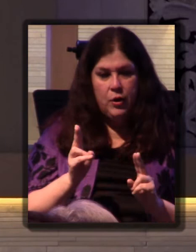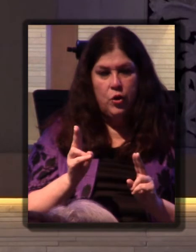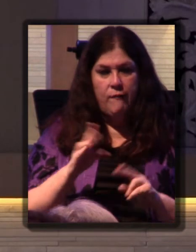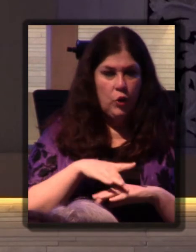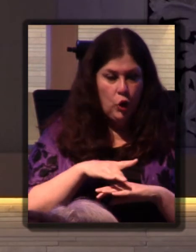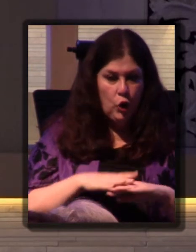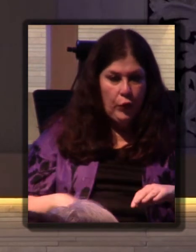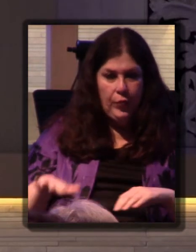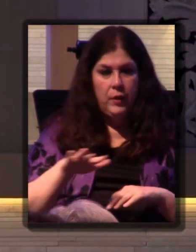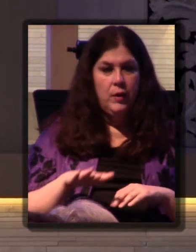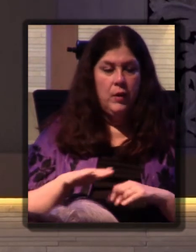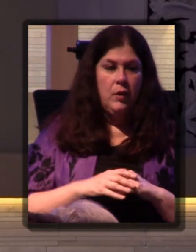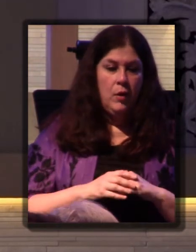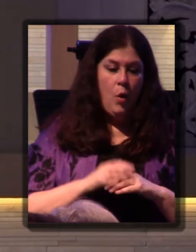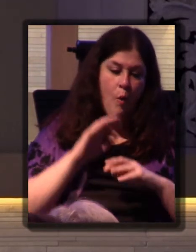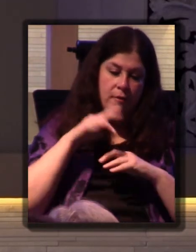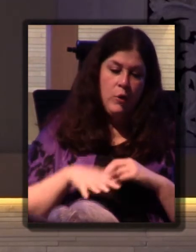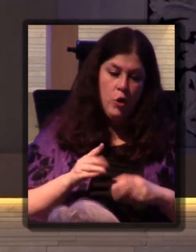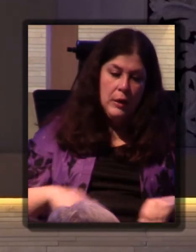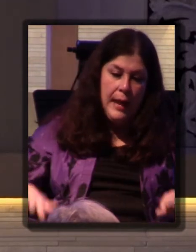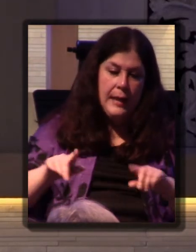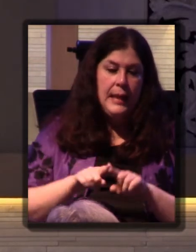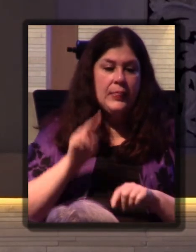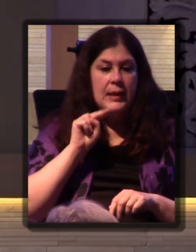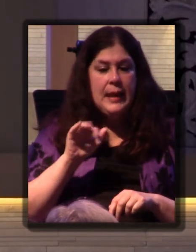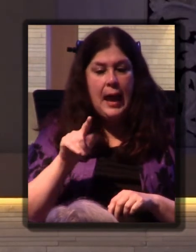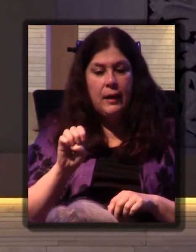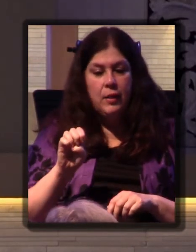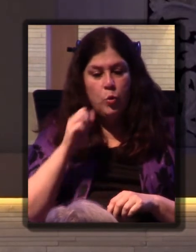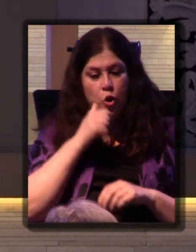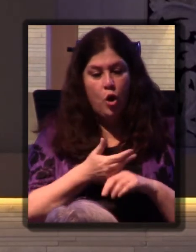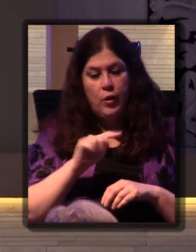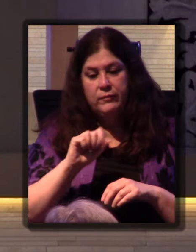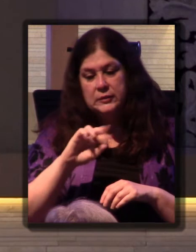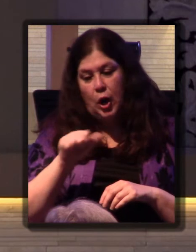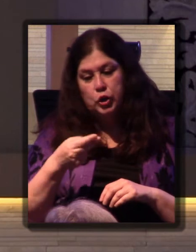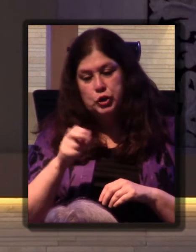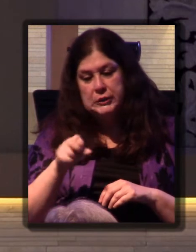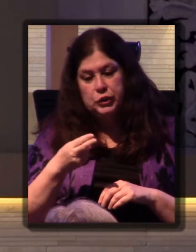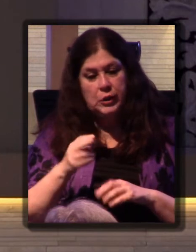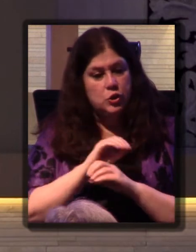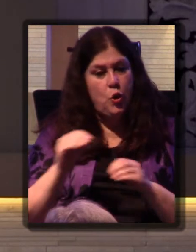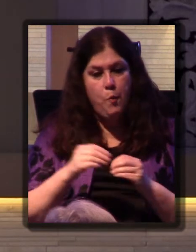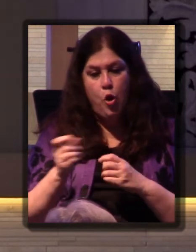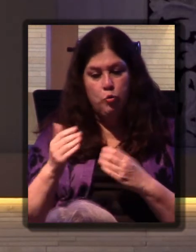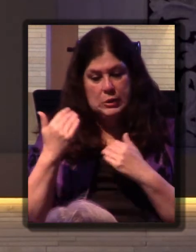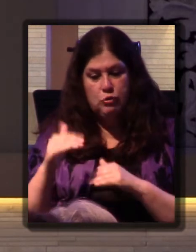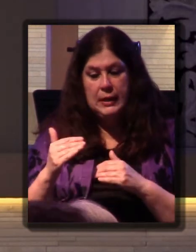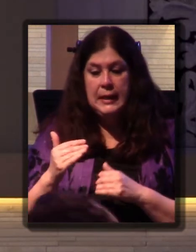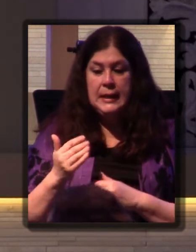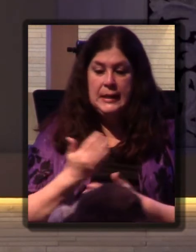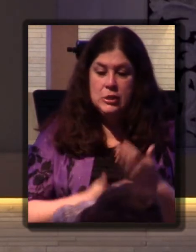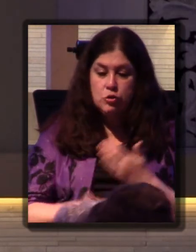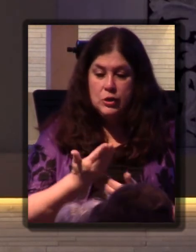the honored of the earth. Overflow your land like the Nile, O daughter of Tarshish. There is no more restraint. He